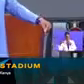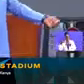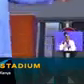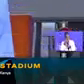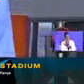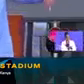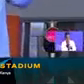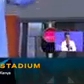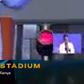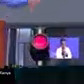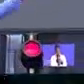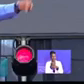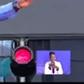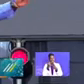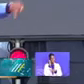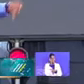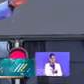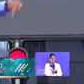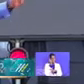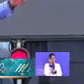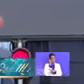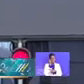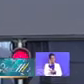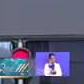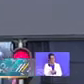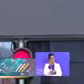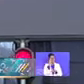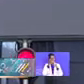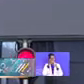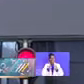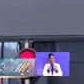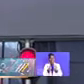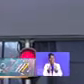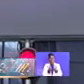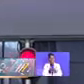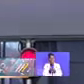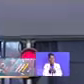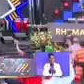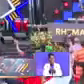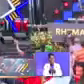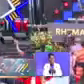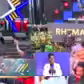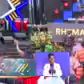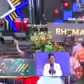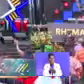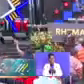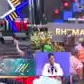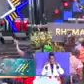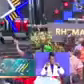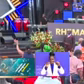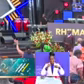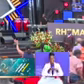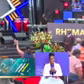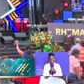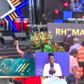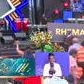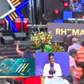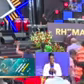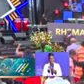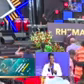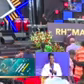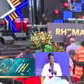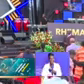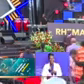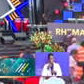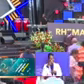work a testimony will be waiting for you hey